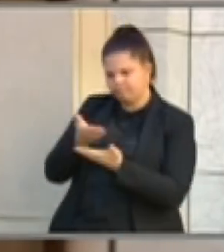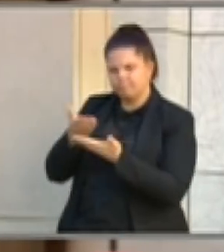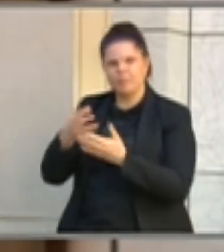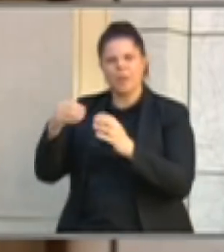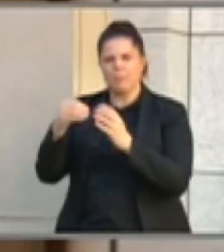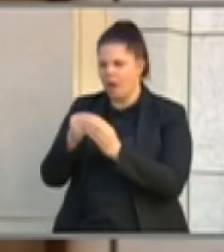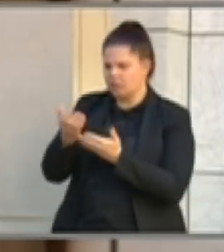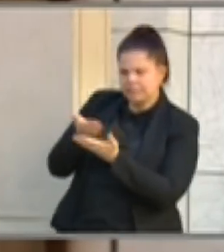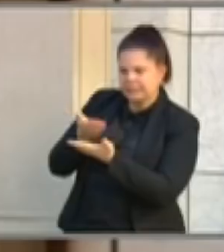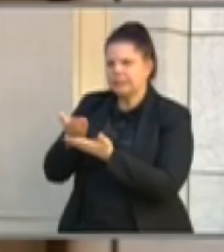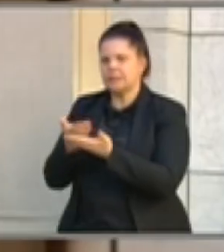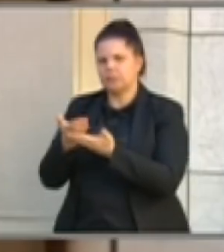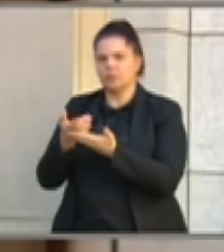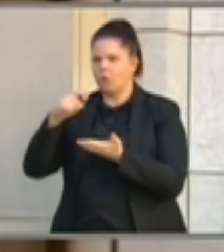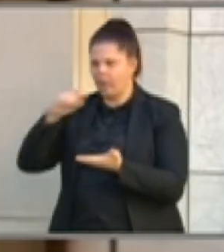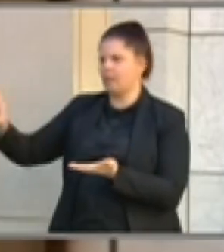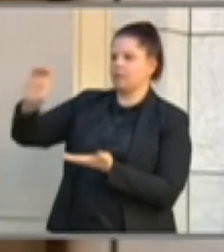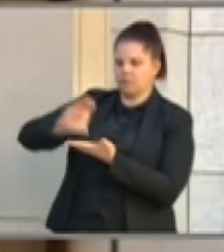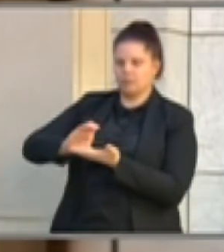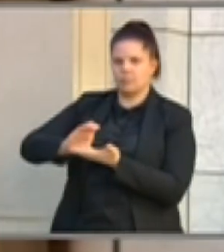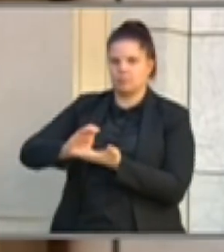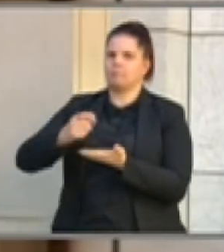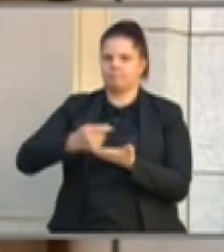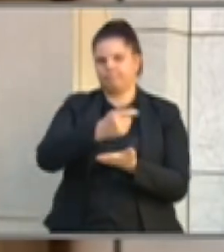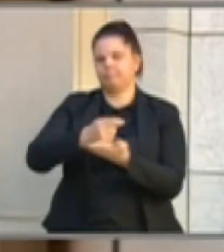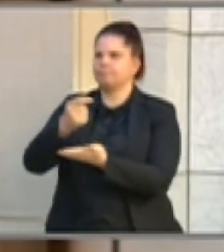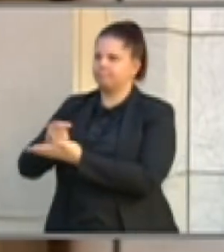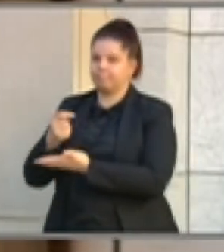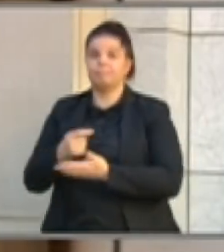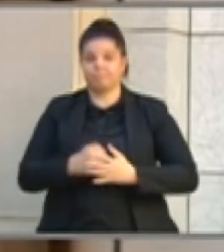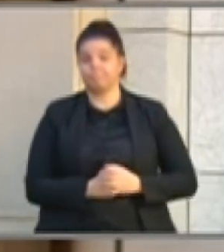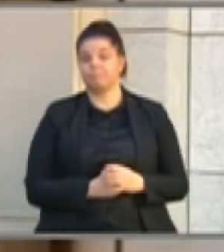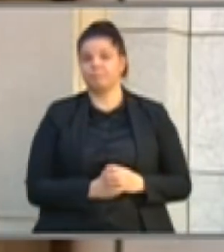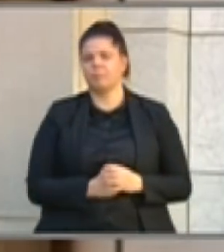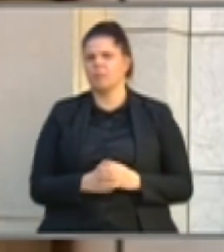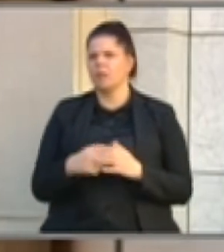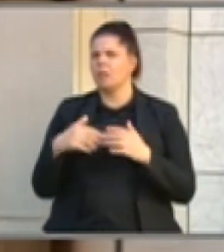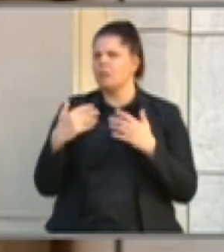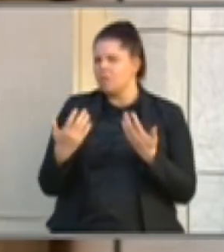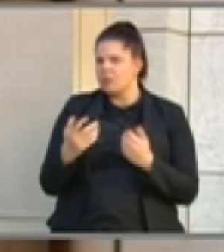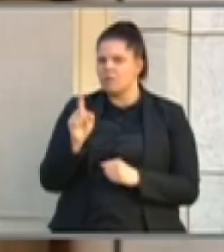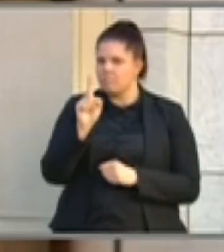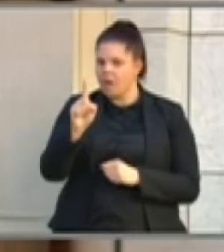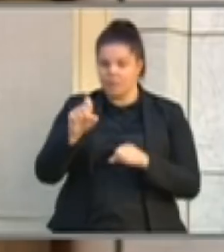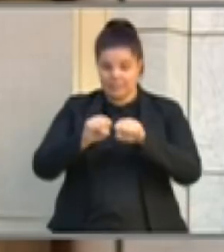absolute guarantee of a payment they'll receive when it comes to supporting their payrolls. But the systems that will deliver